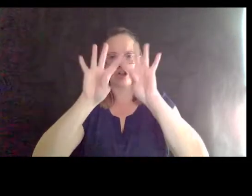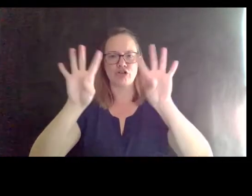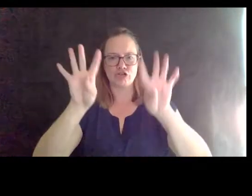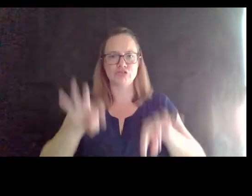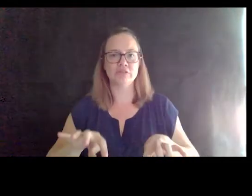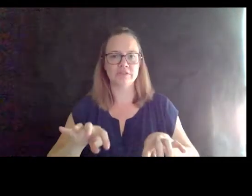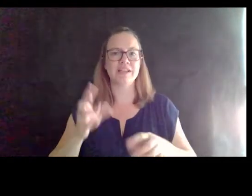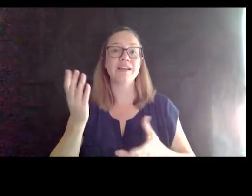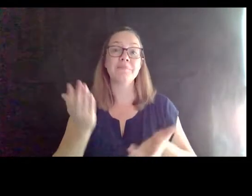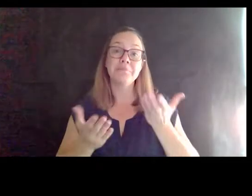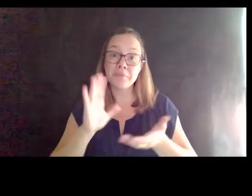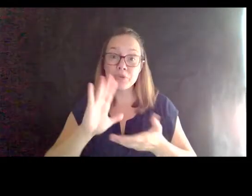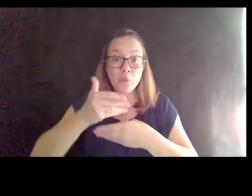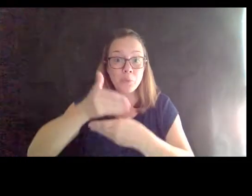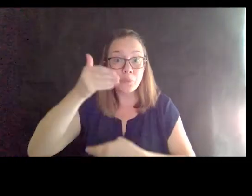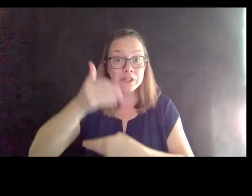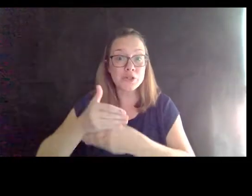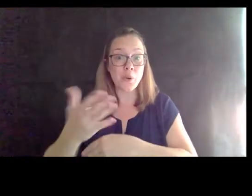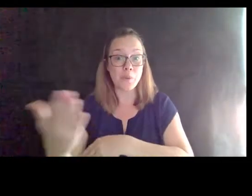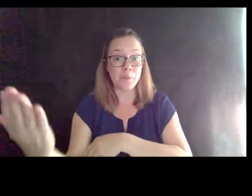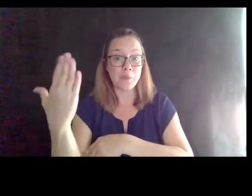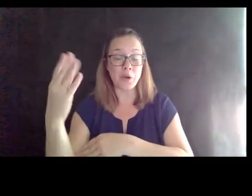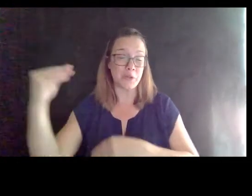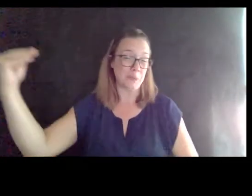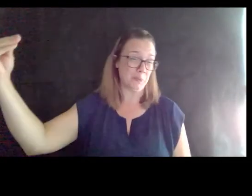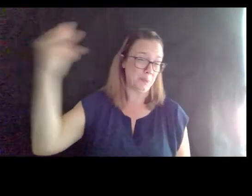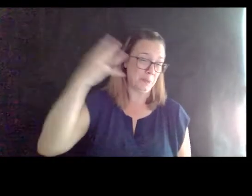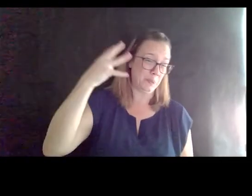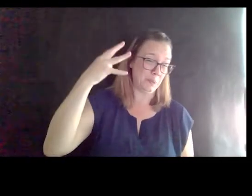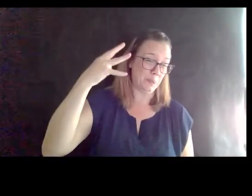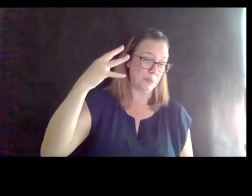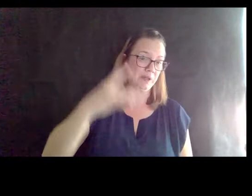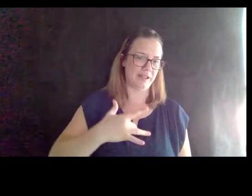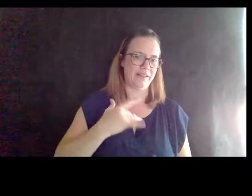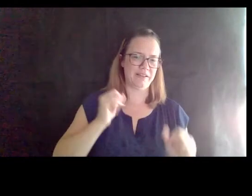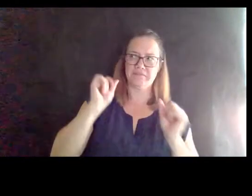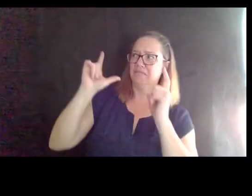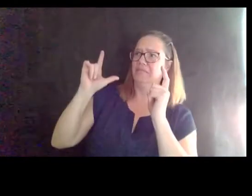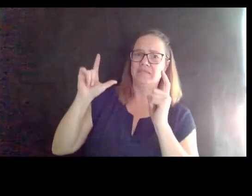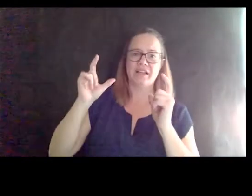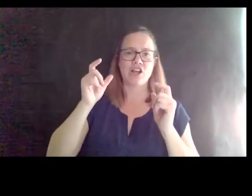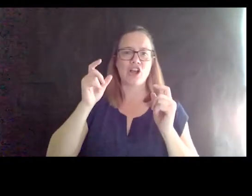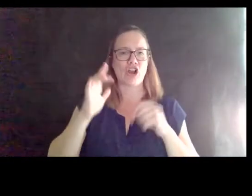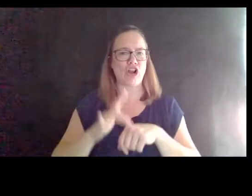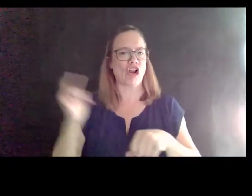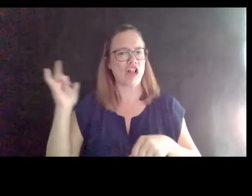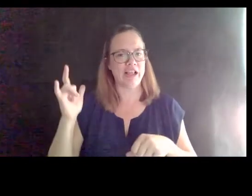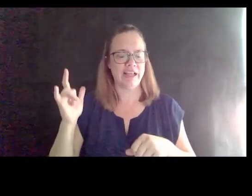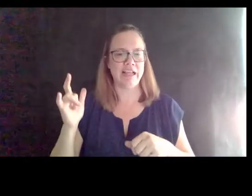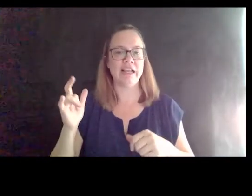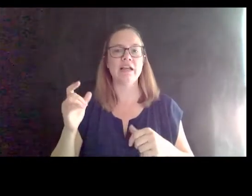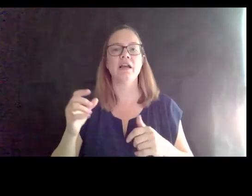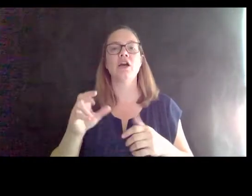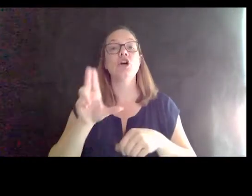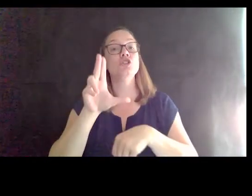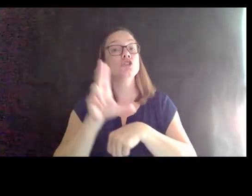window lets in too much light in the morning and makes you wake earlier, using eye shades can